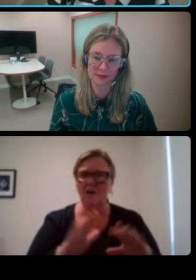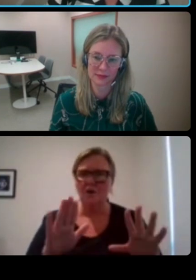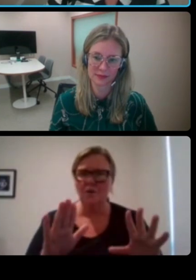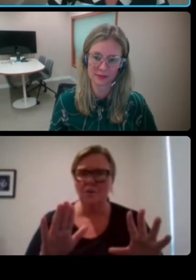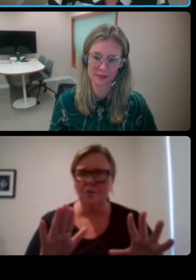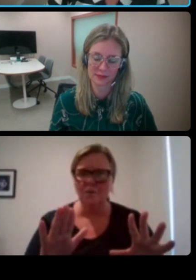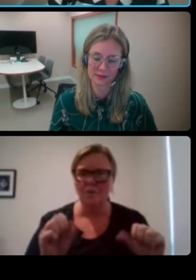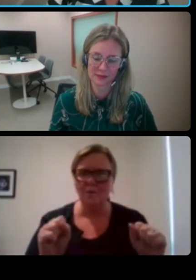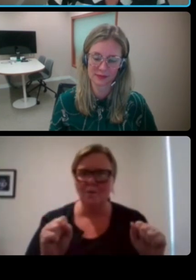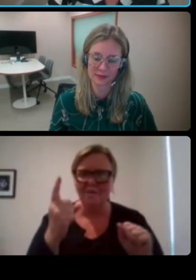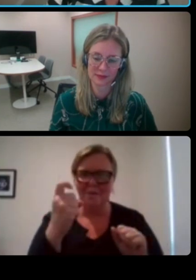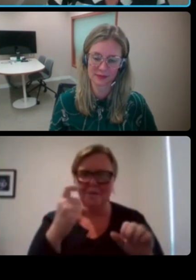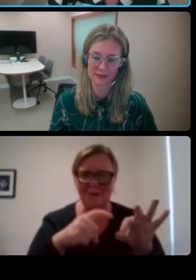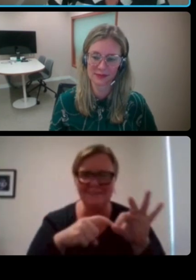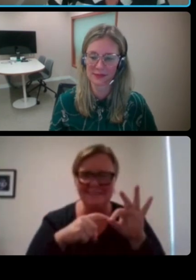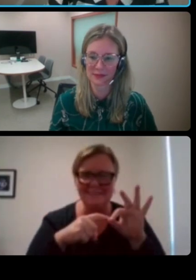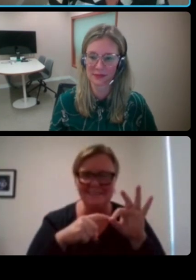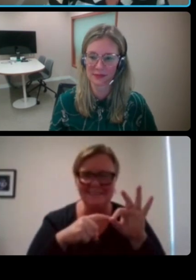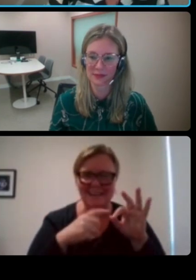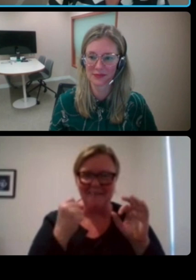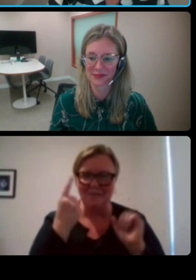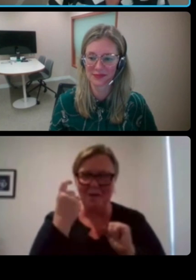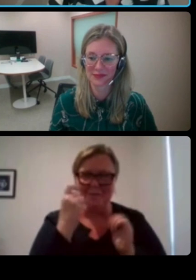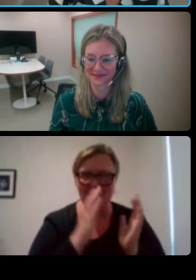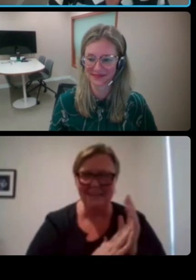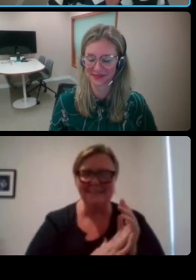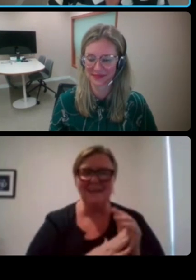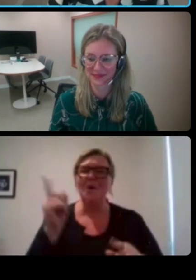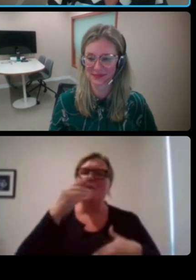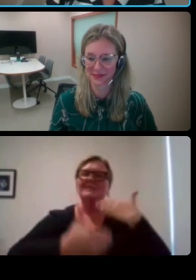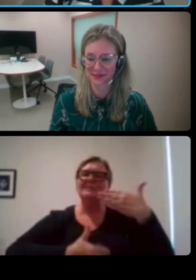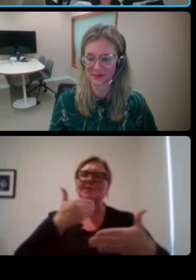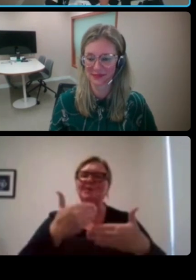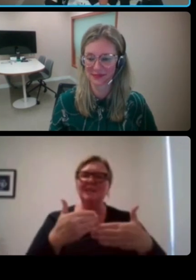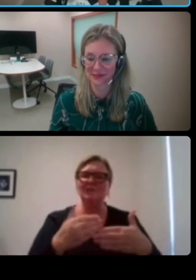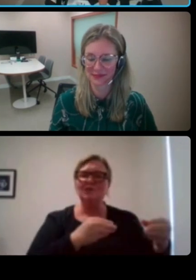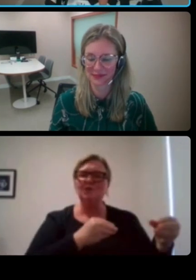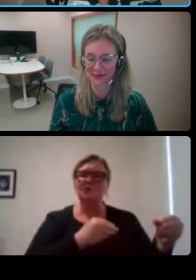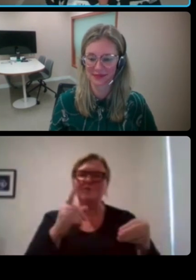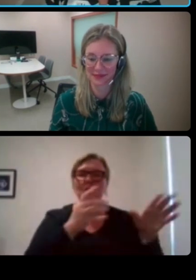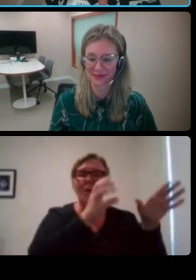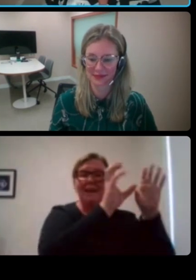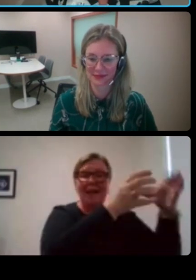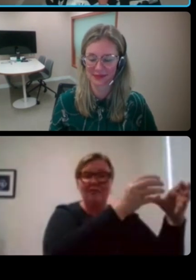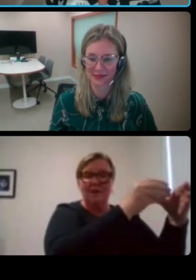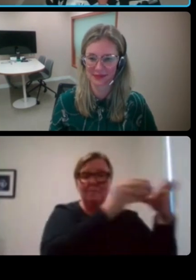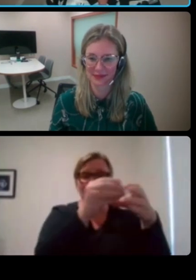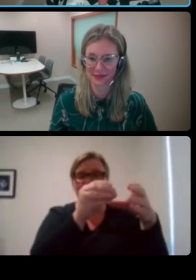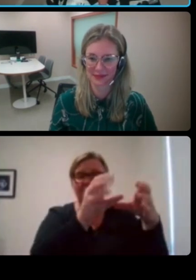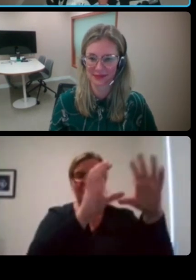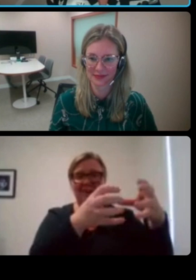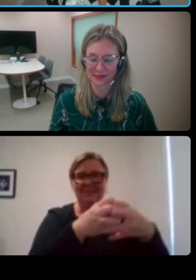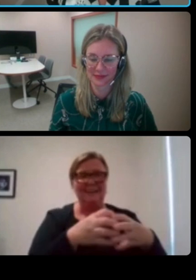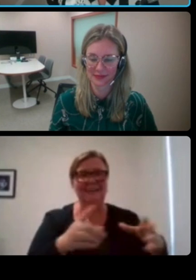just one more question, because I've got another minute. What will be the process for moving from one category to another? I don't want to lose